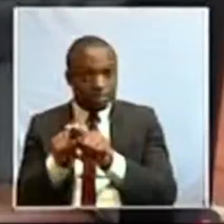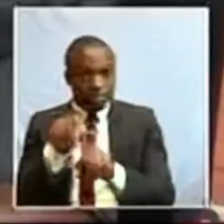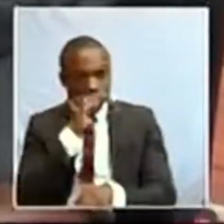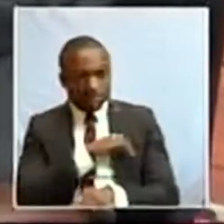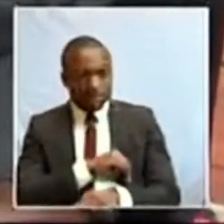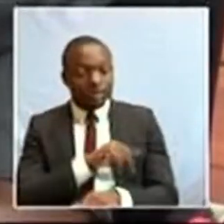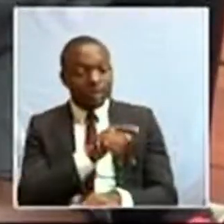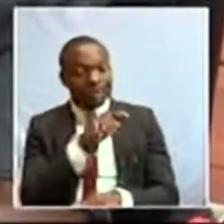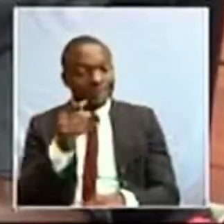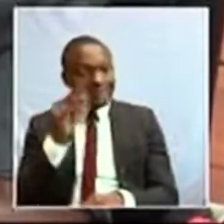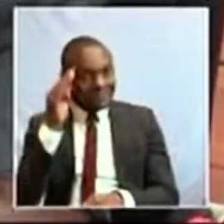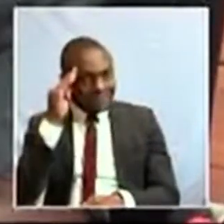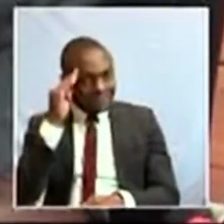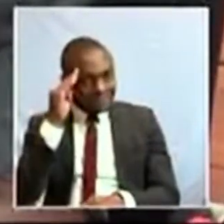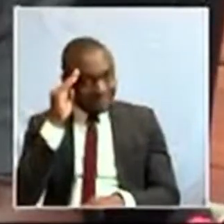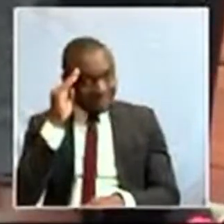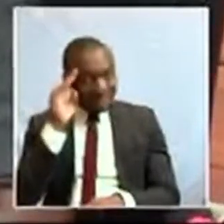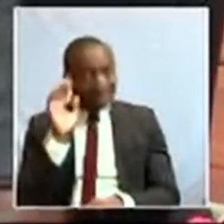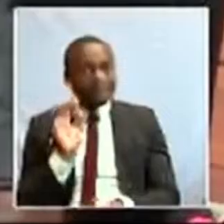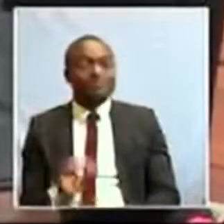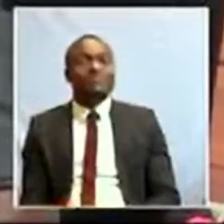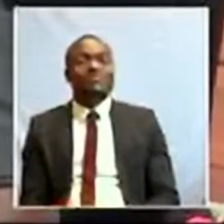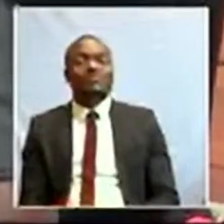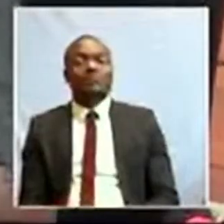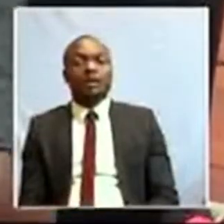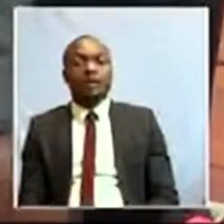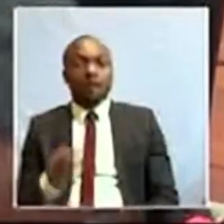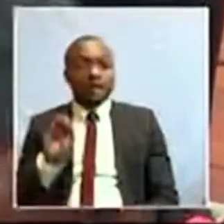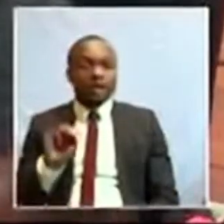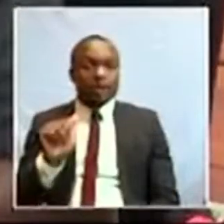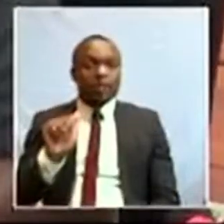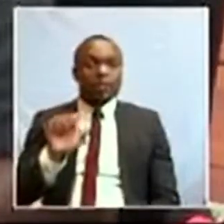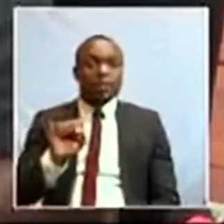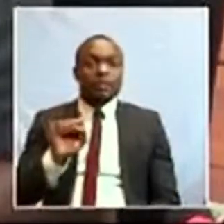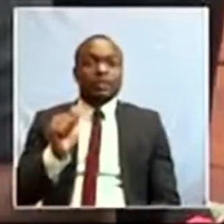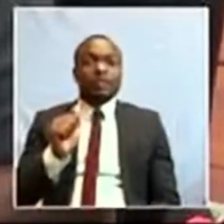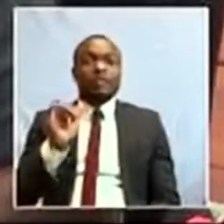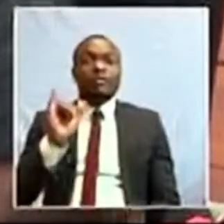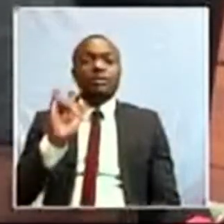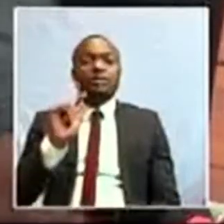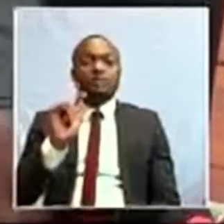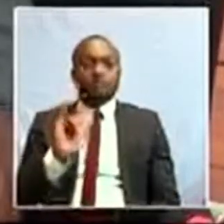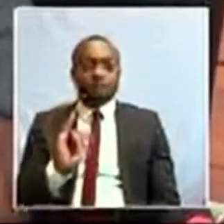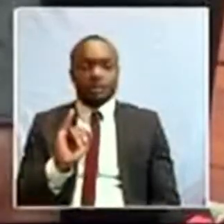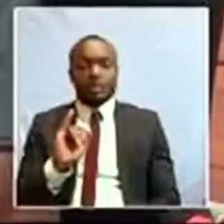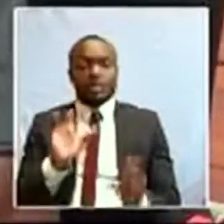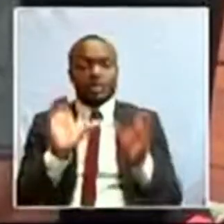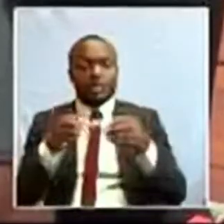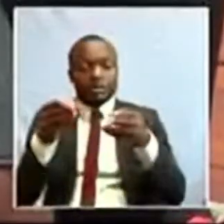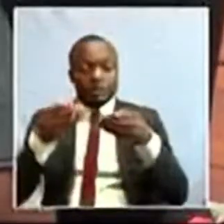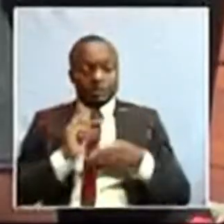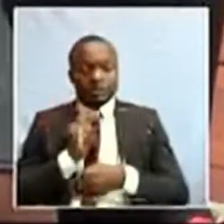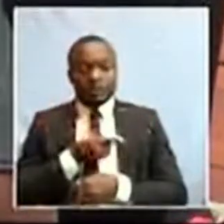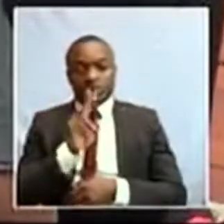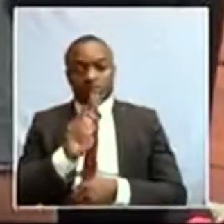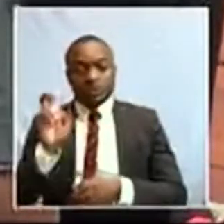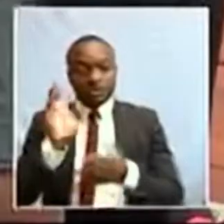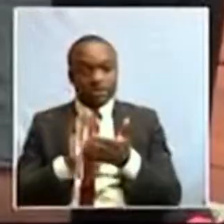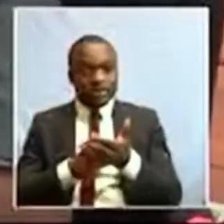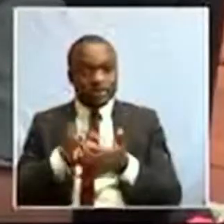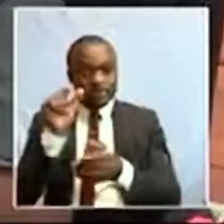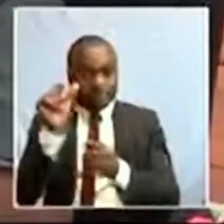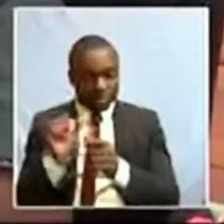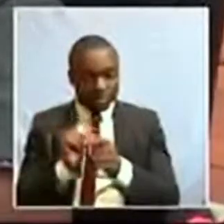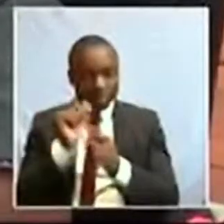know for their consent to say, okay, Masaiti Town Council will be giving us 200,000 every month? Did